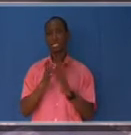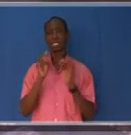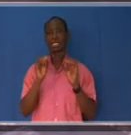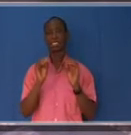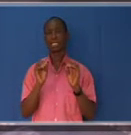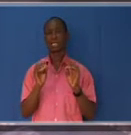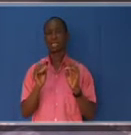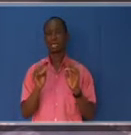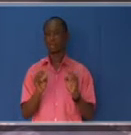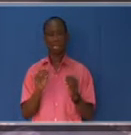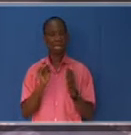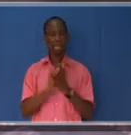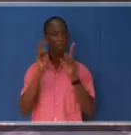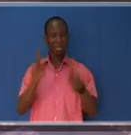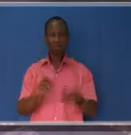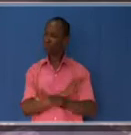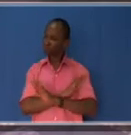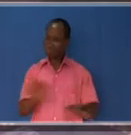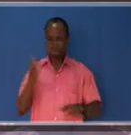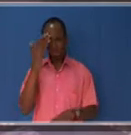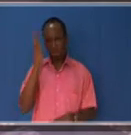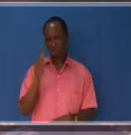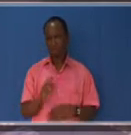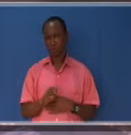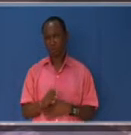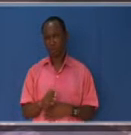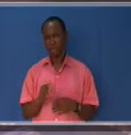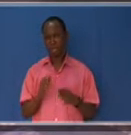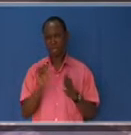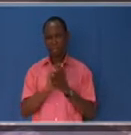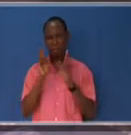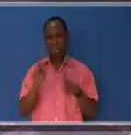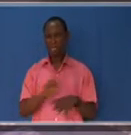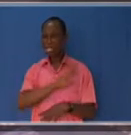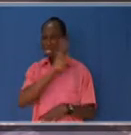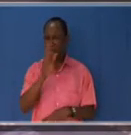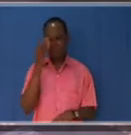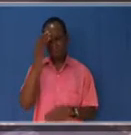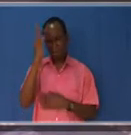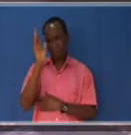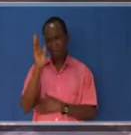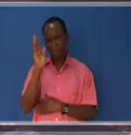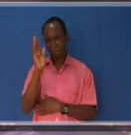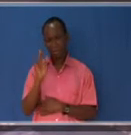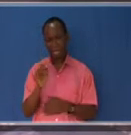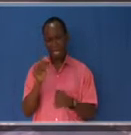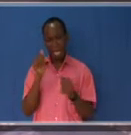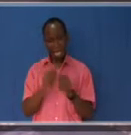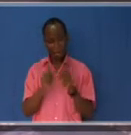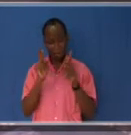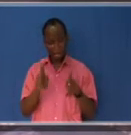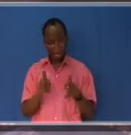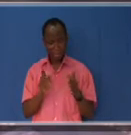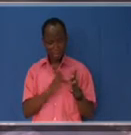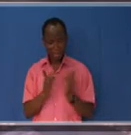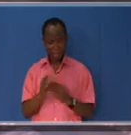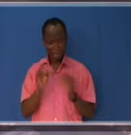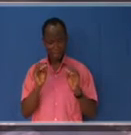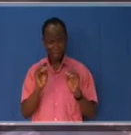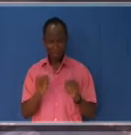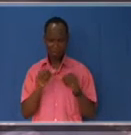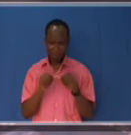doctrine of Christ does not have God. He who abides in the doctrine